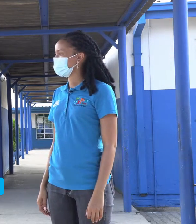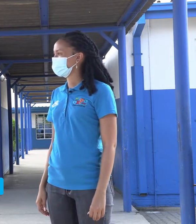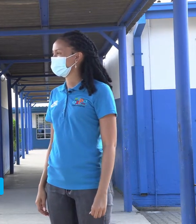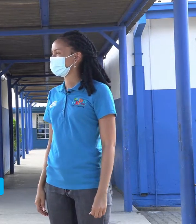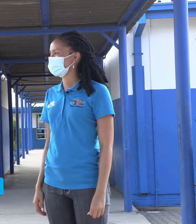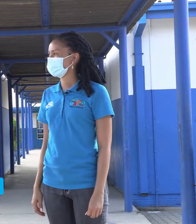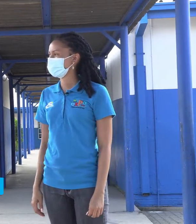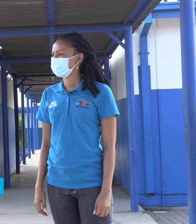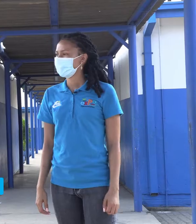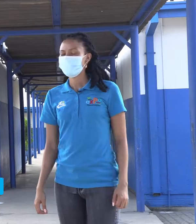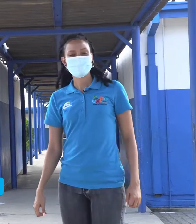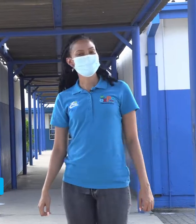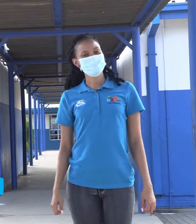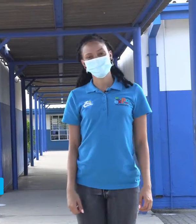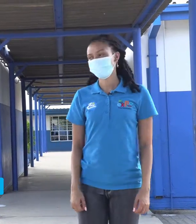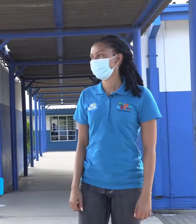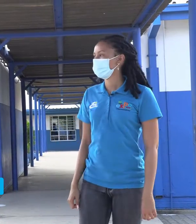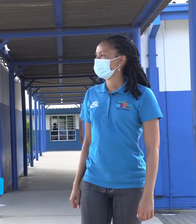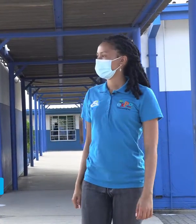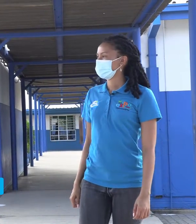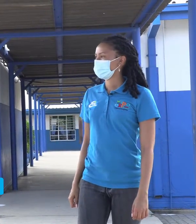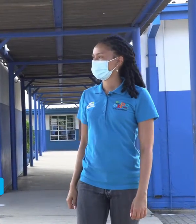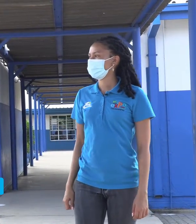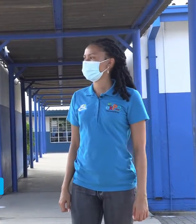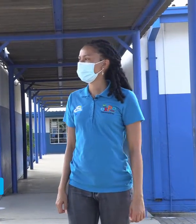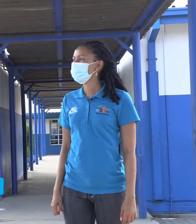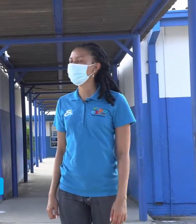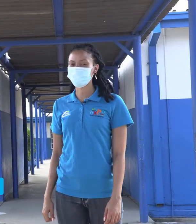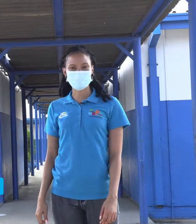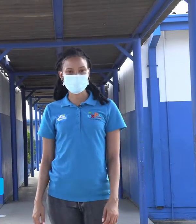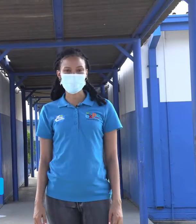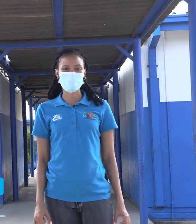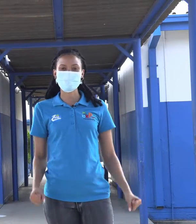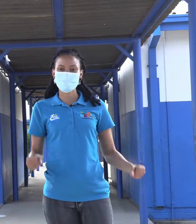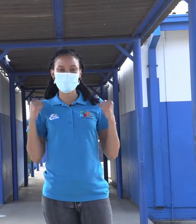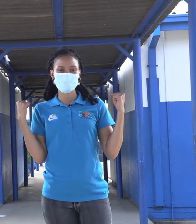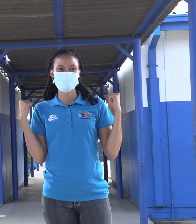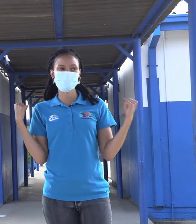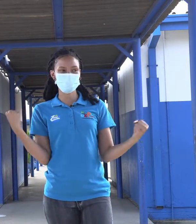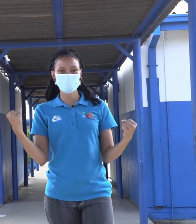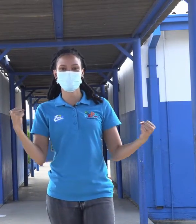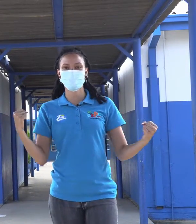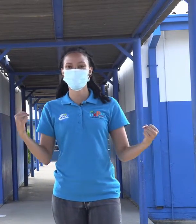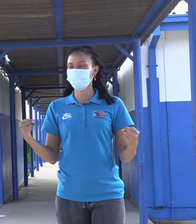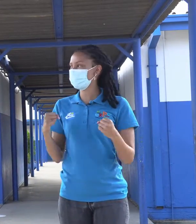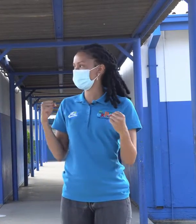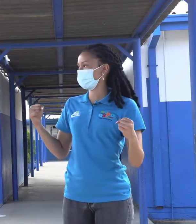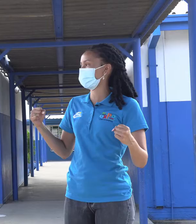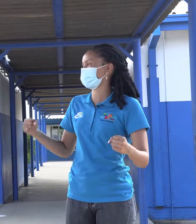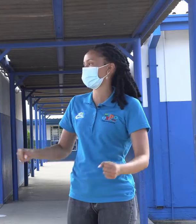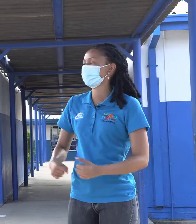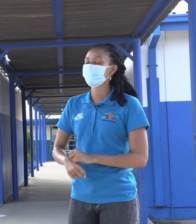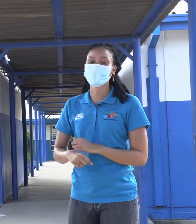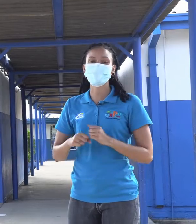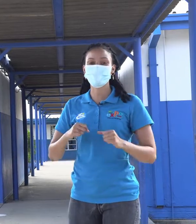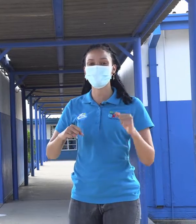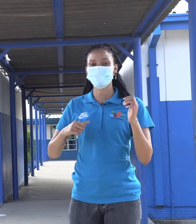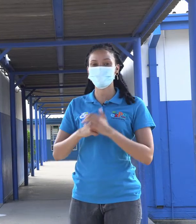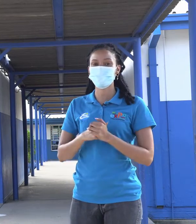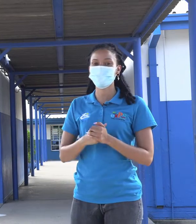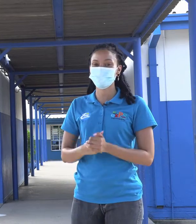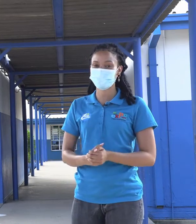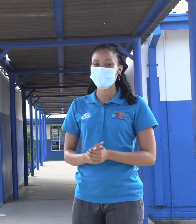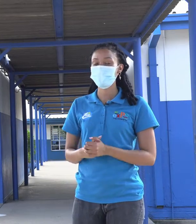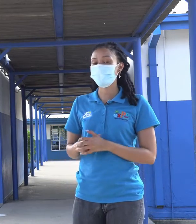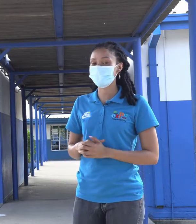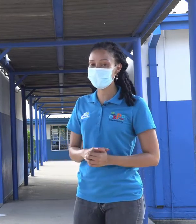was so great. I mean, all the kids were so active and eager to actually engage with us. You know, and now I feel super fit with all the Exactly. activities